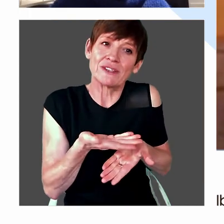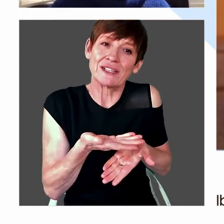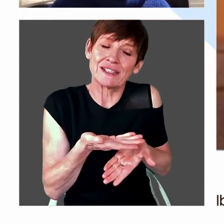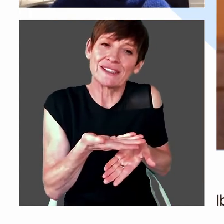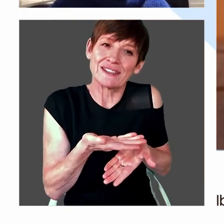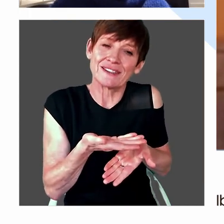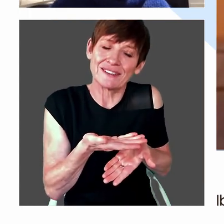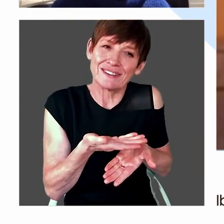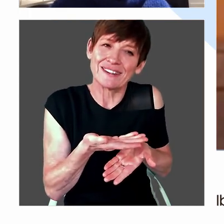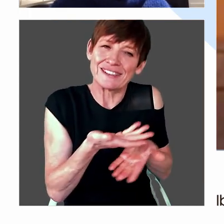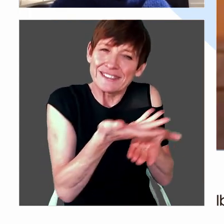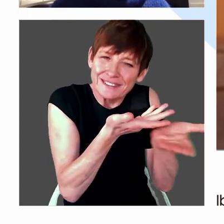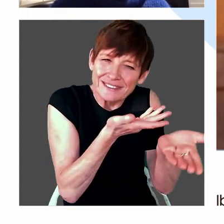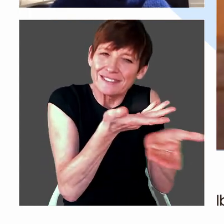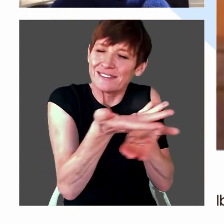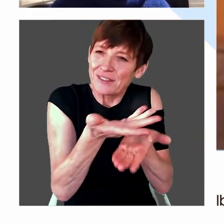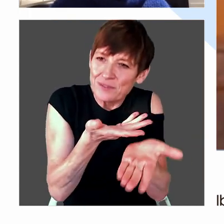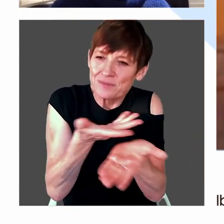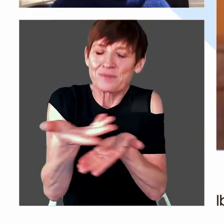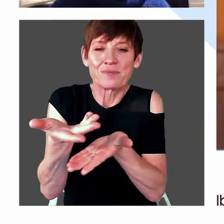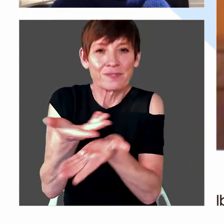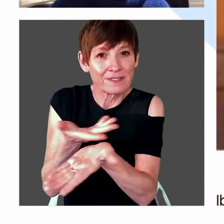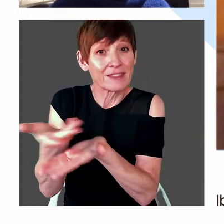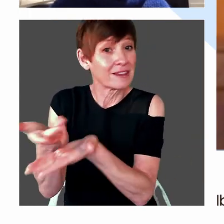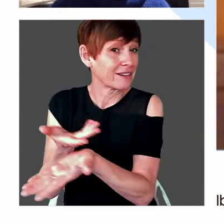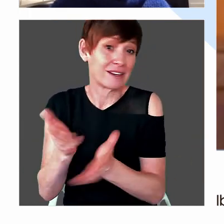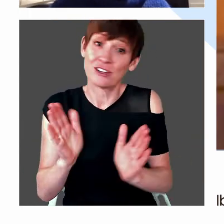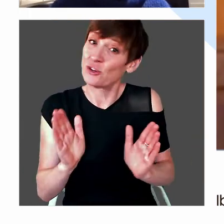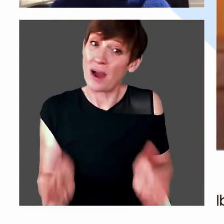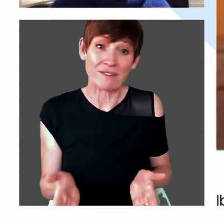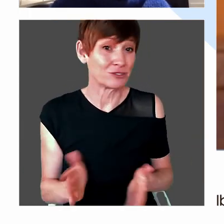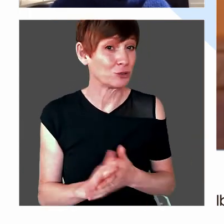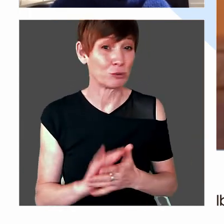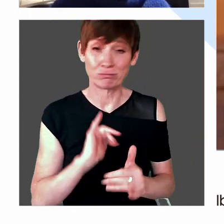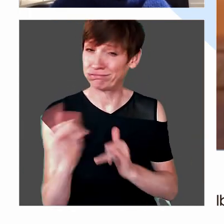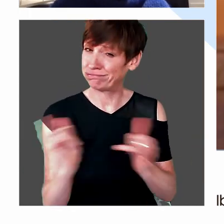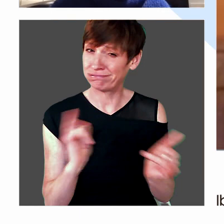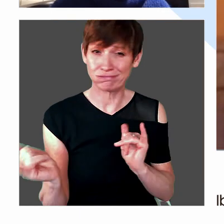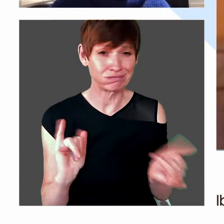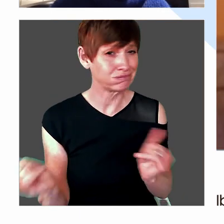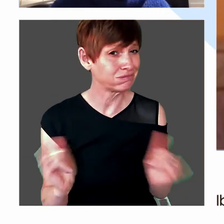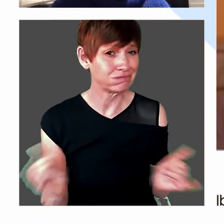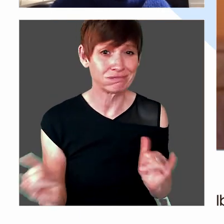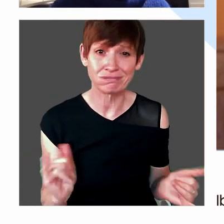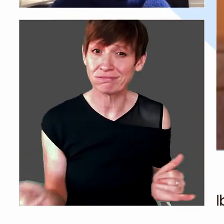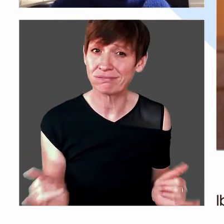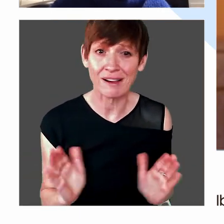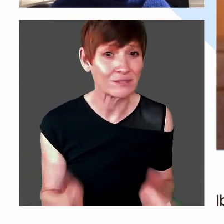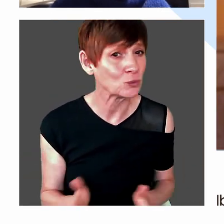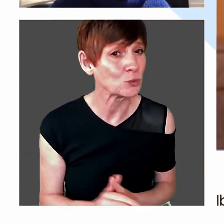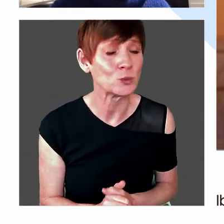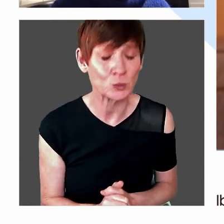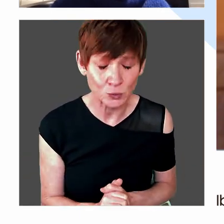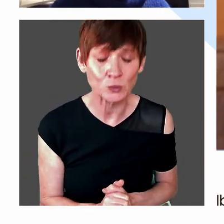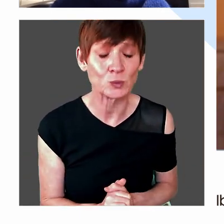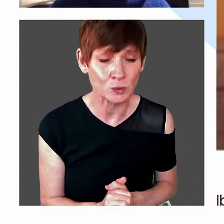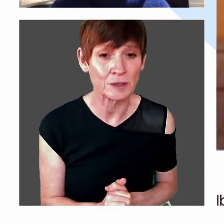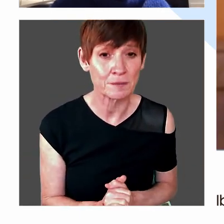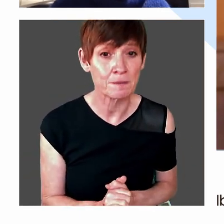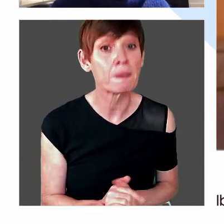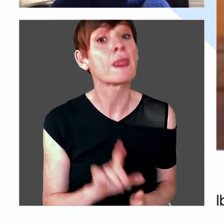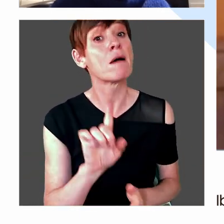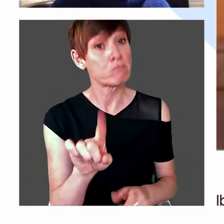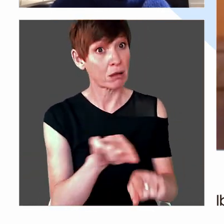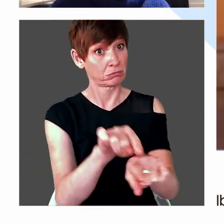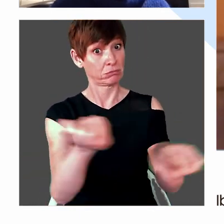takes a lot of, you have to just call so many people and things like that, but you will find